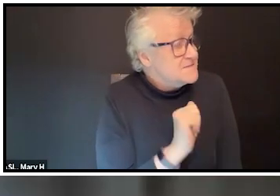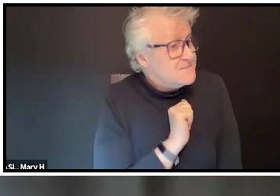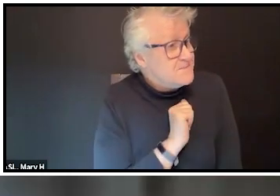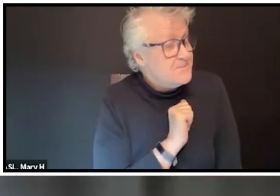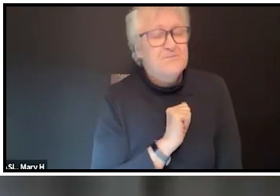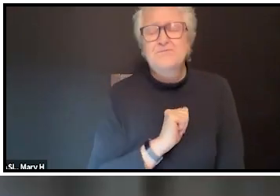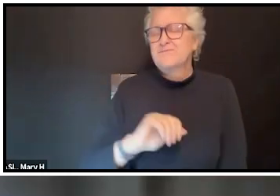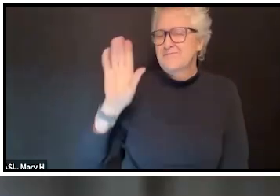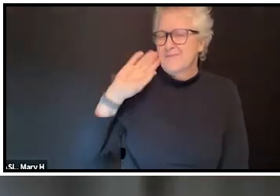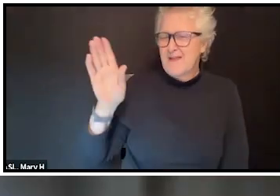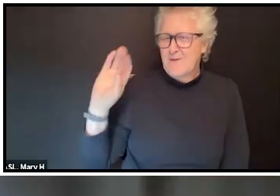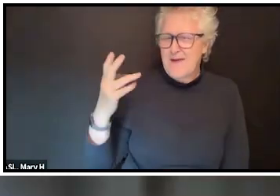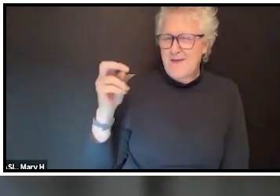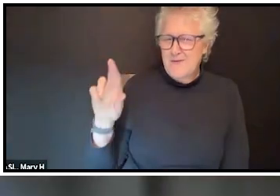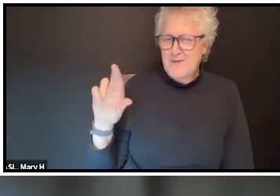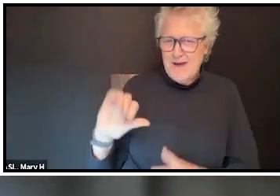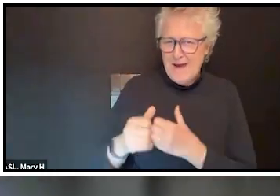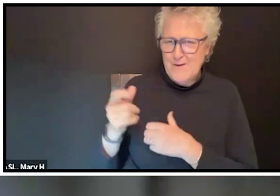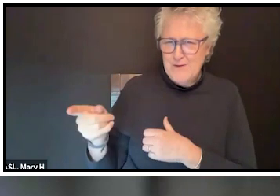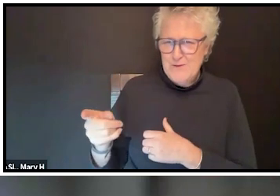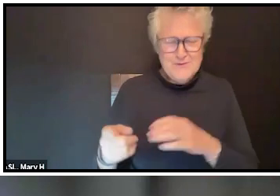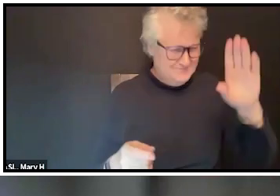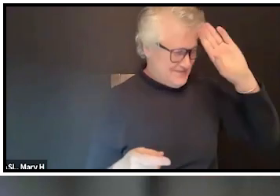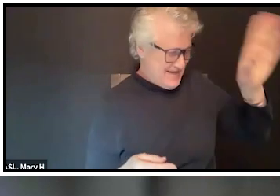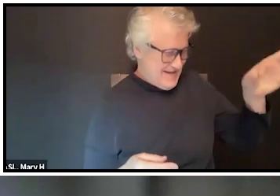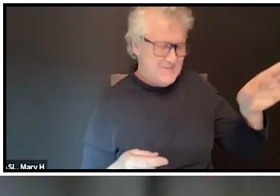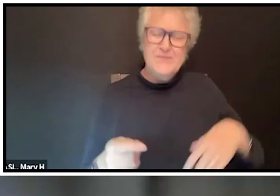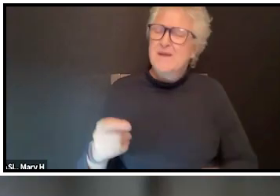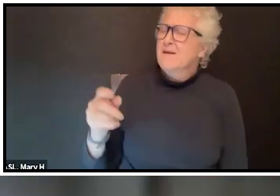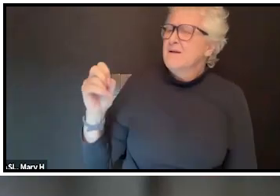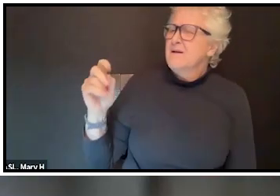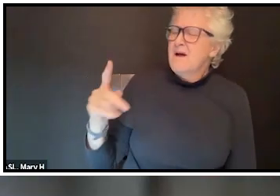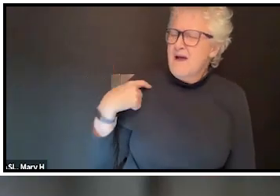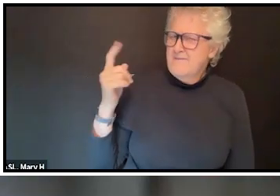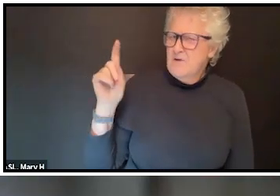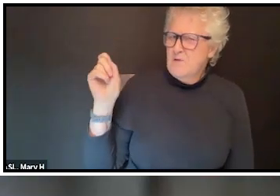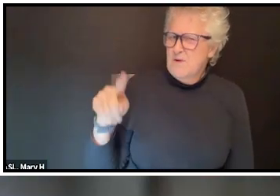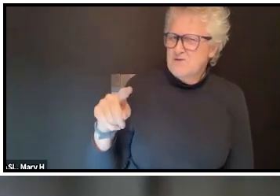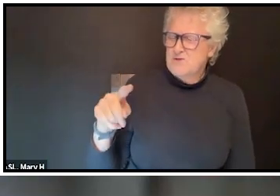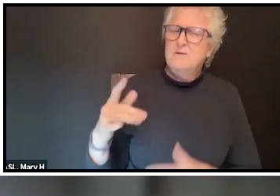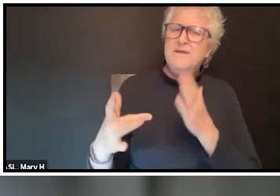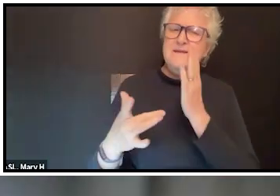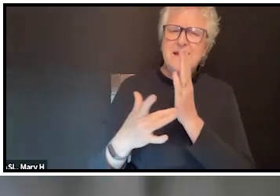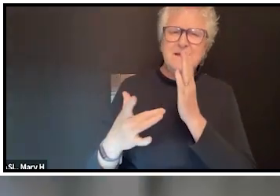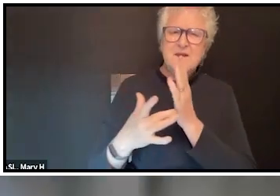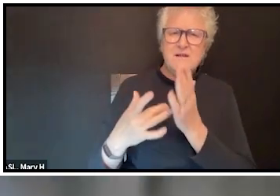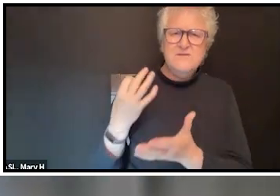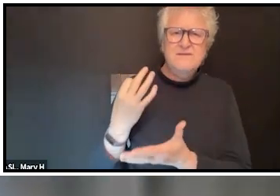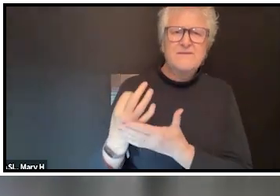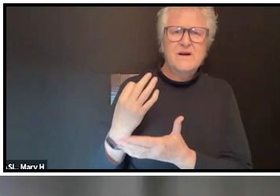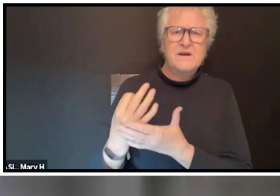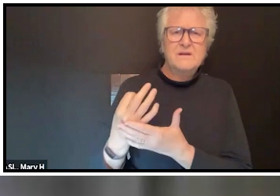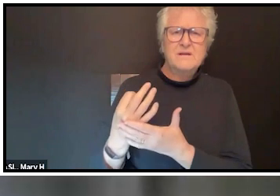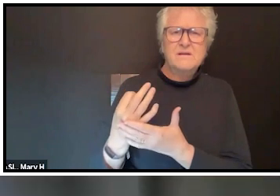Hi, how are you? Hi. I got a question. The technology fund, did that start in the beginning